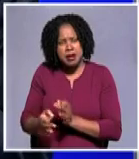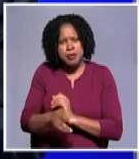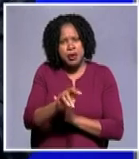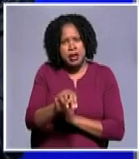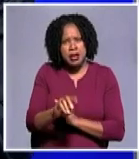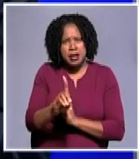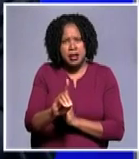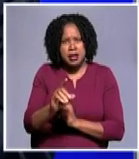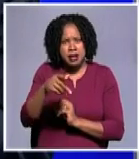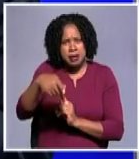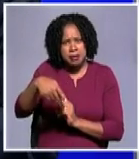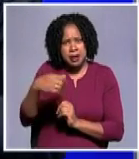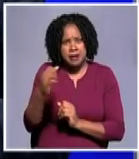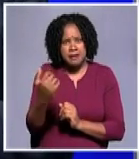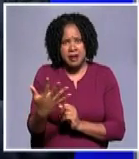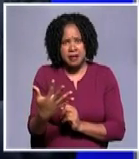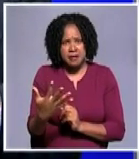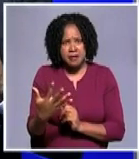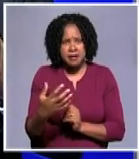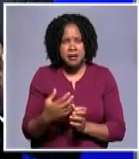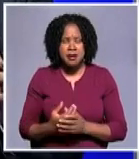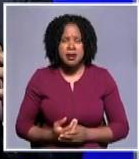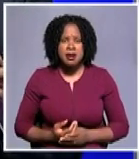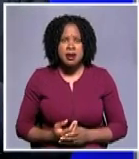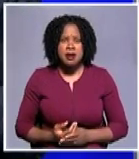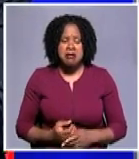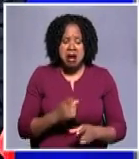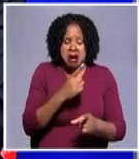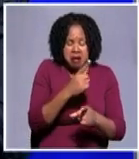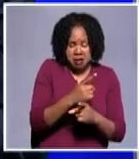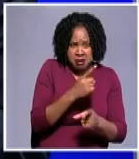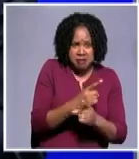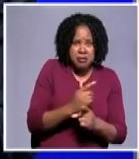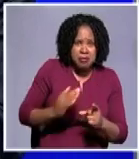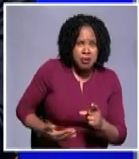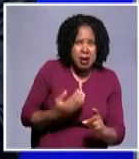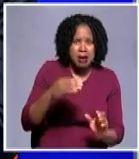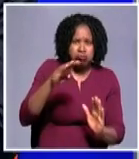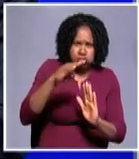NDP 5, where the government wants to reduce all these